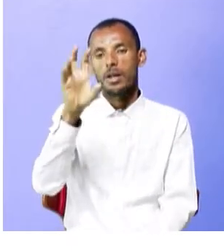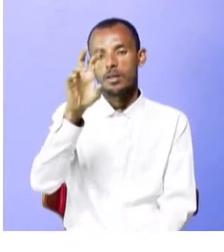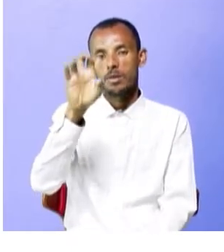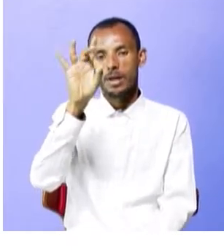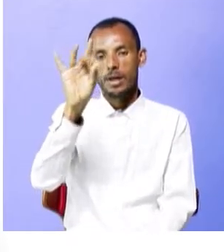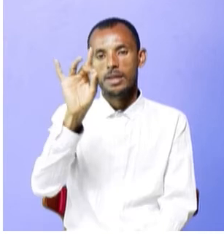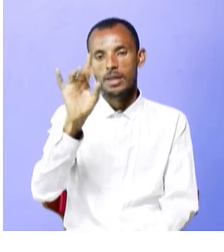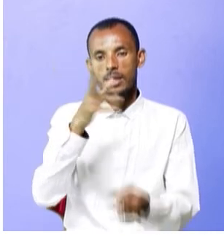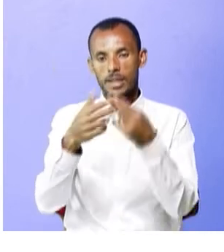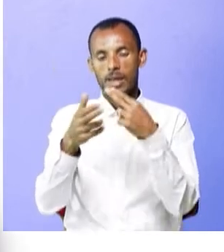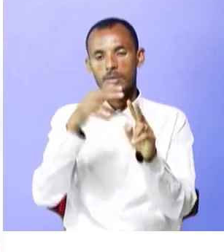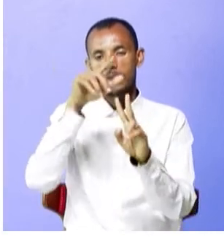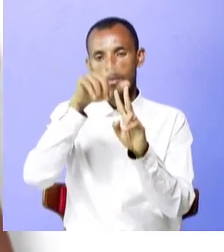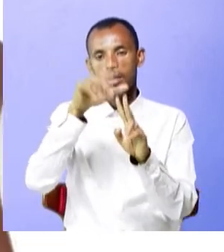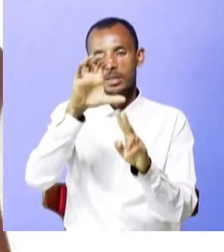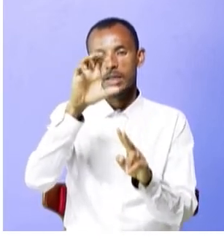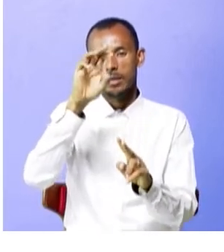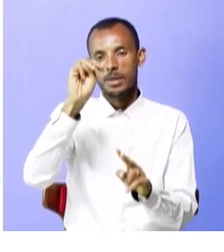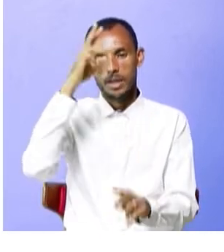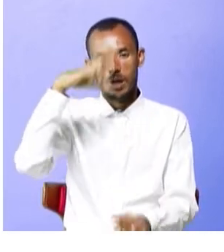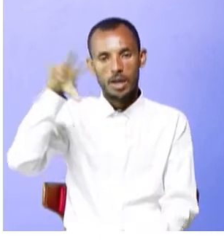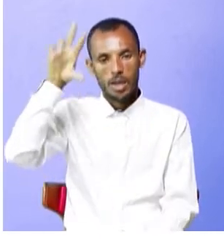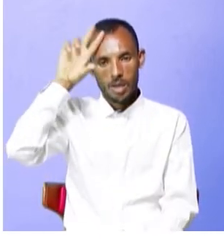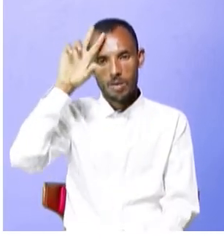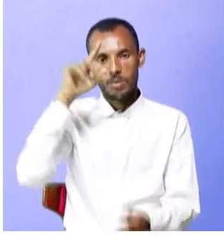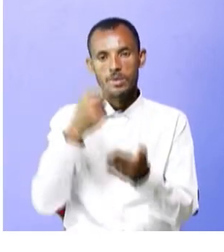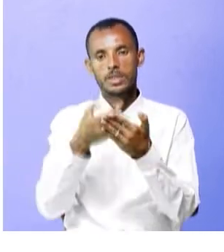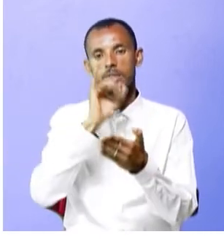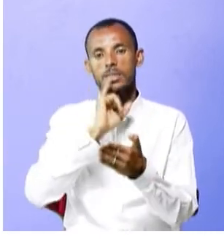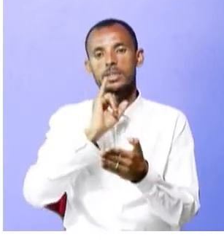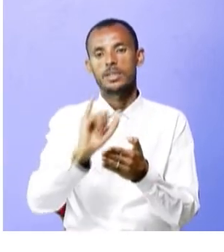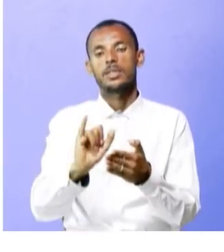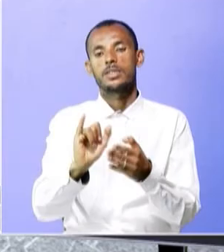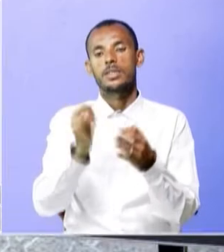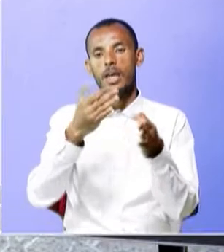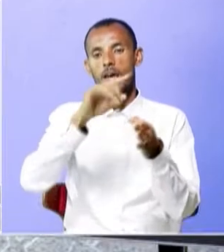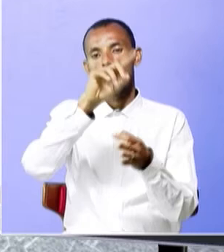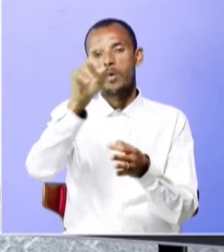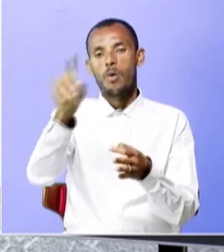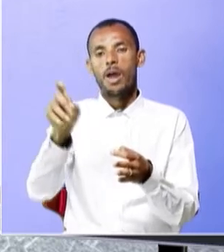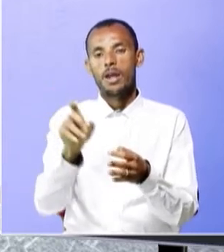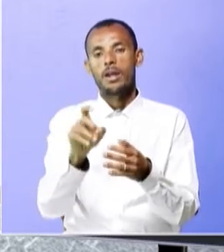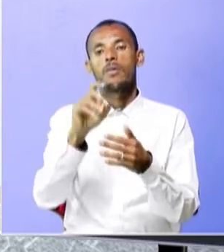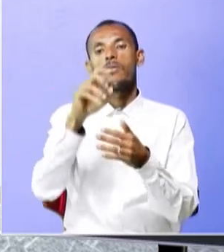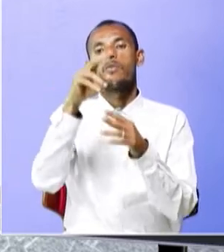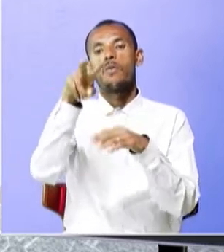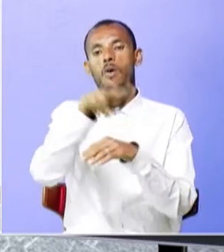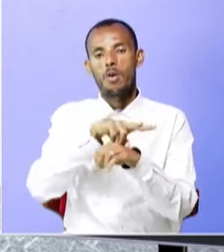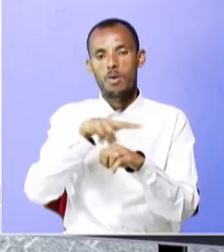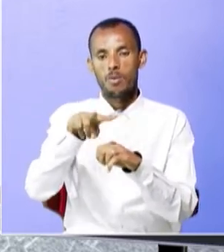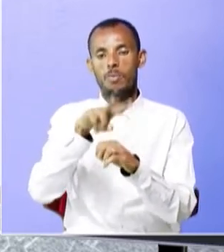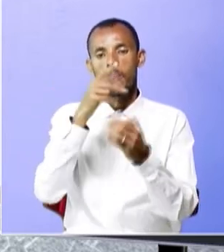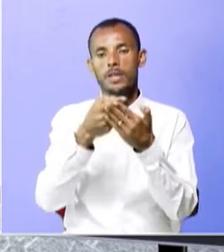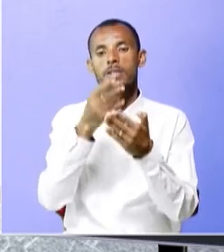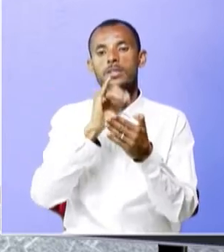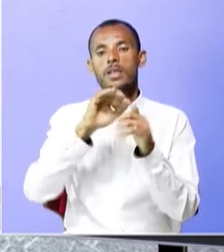128 times pi centimeter cube. This is the required volume. Okay, so this